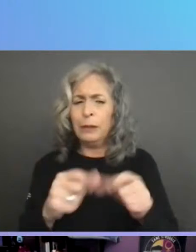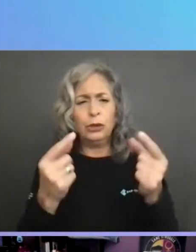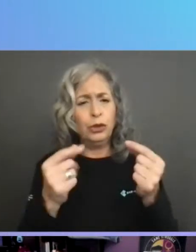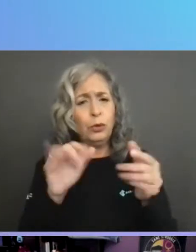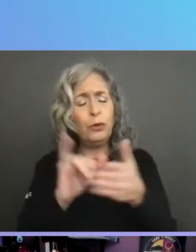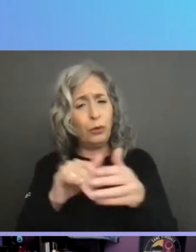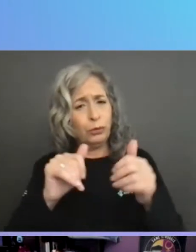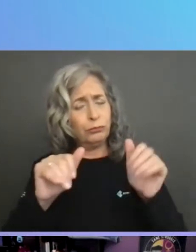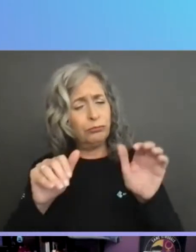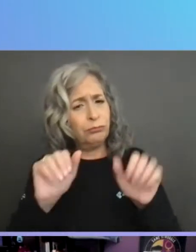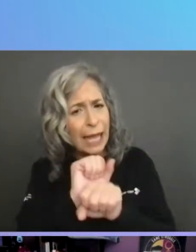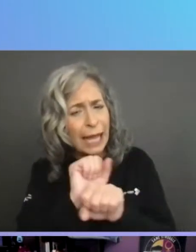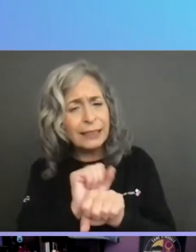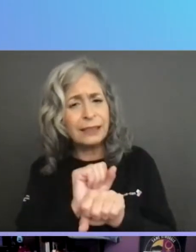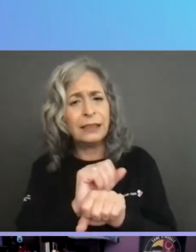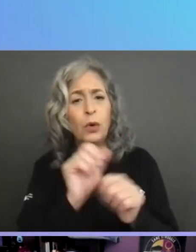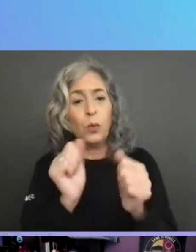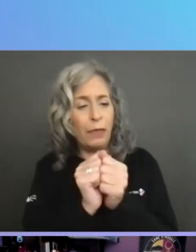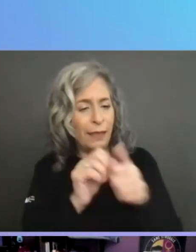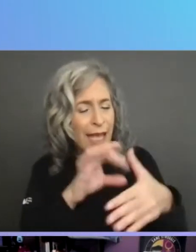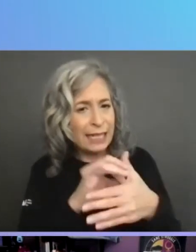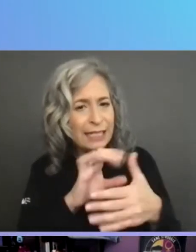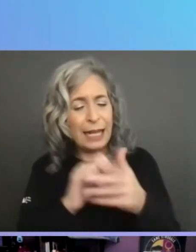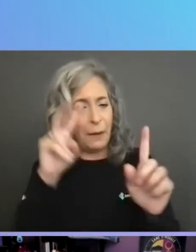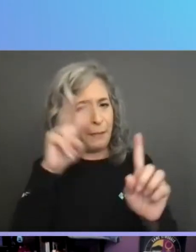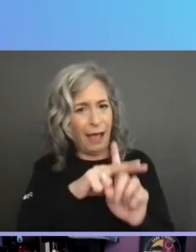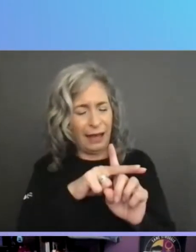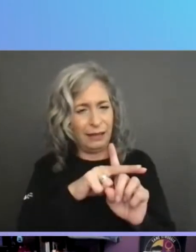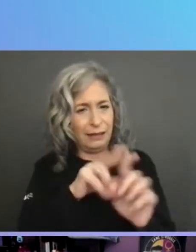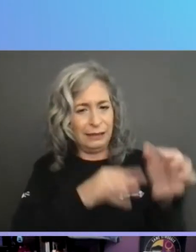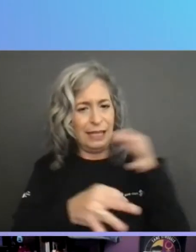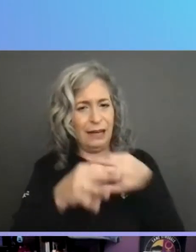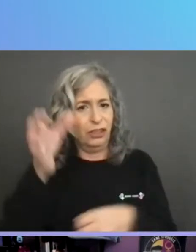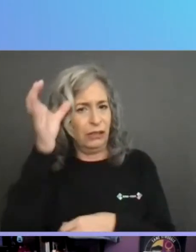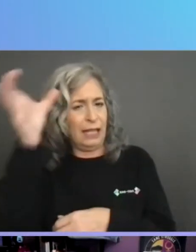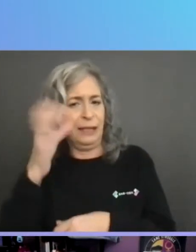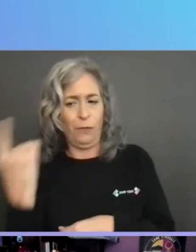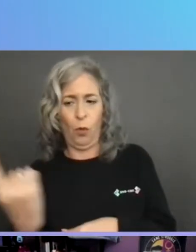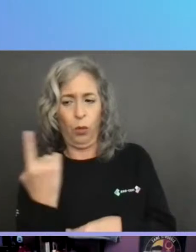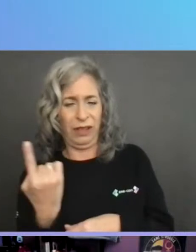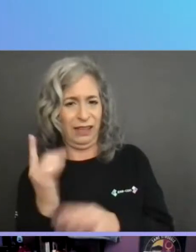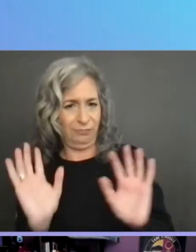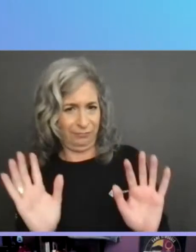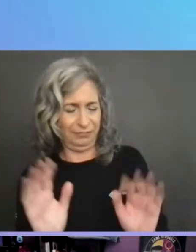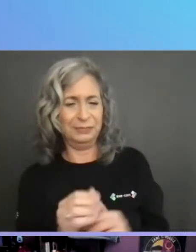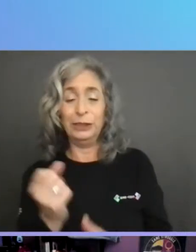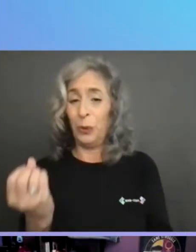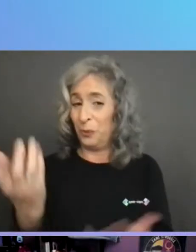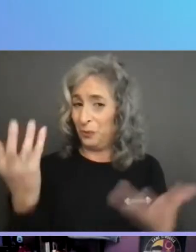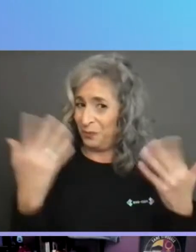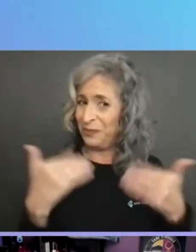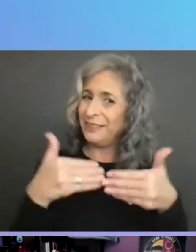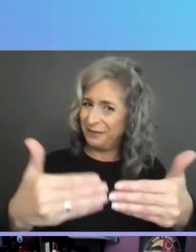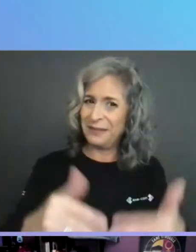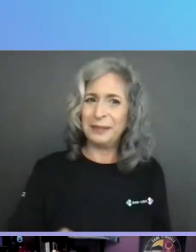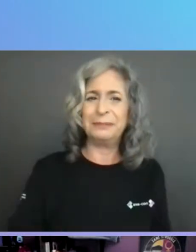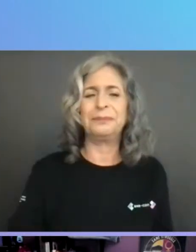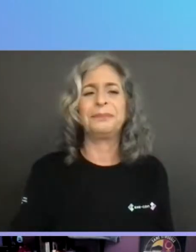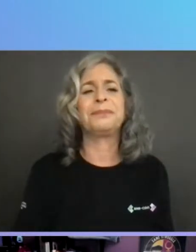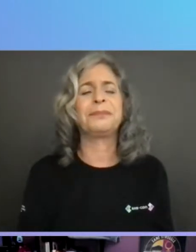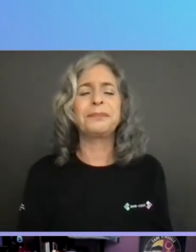in context and apply them versus conceptual knowledge alone. So let's move